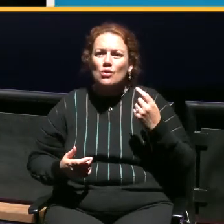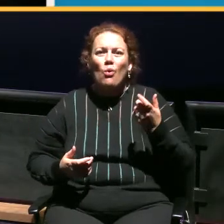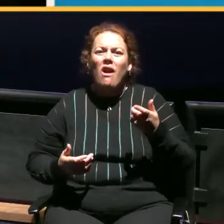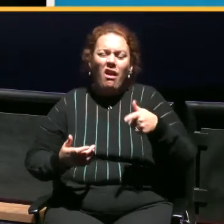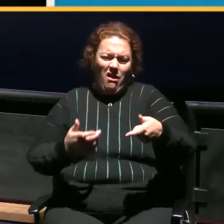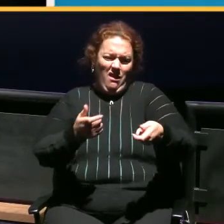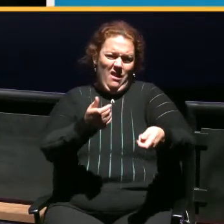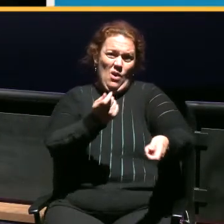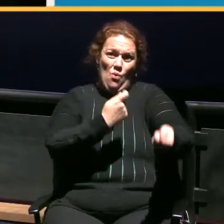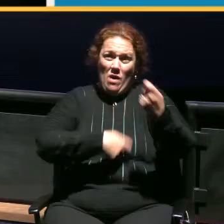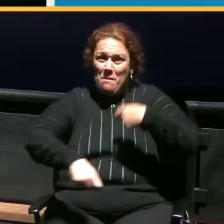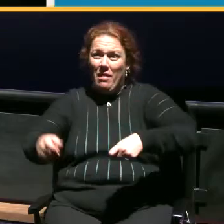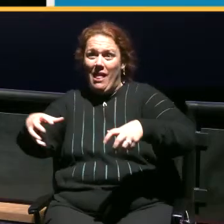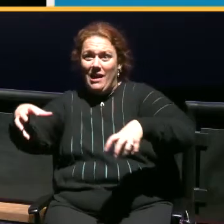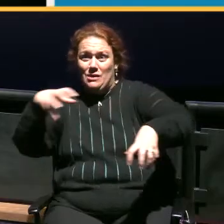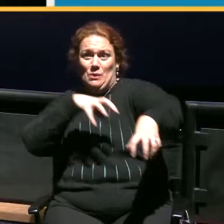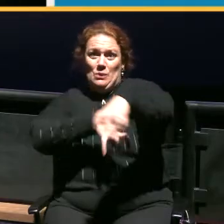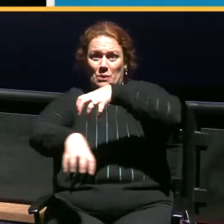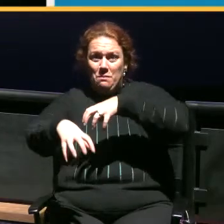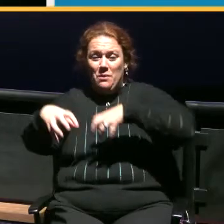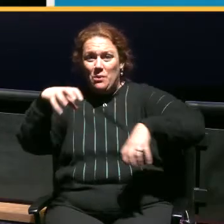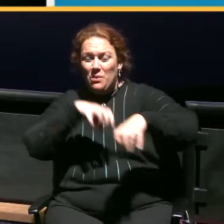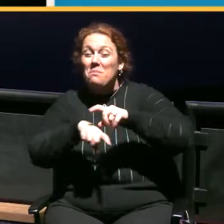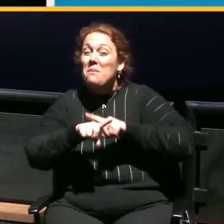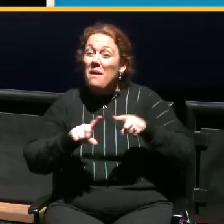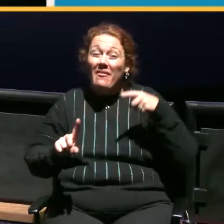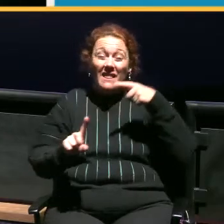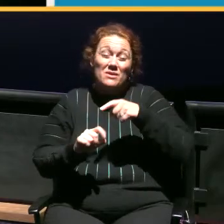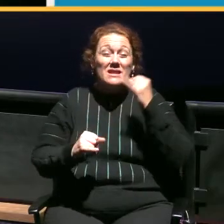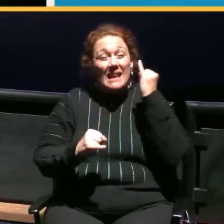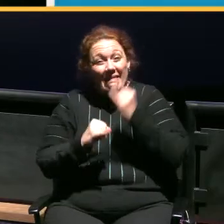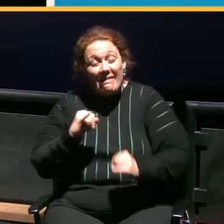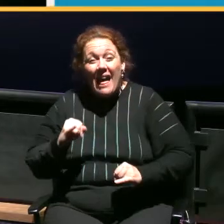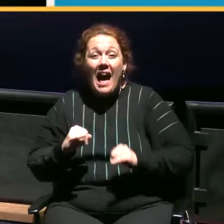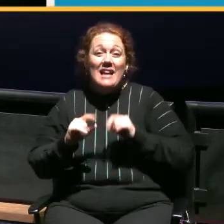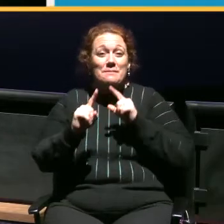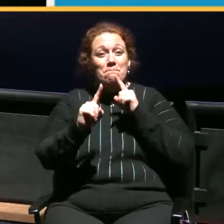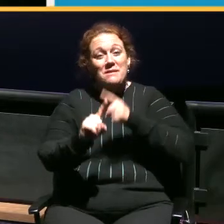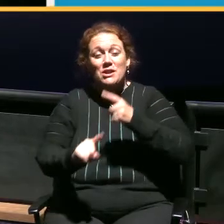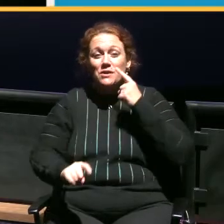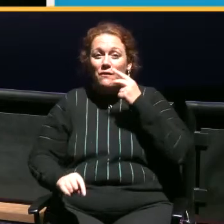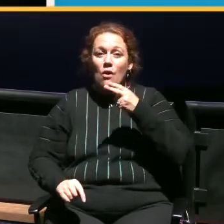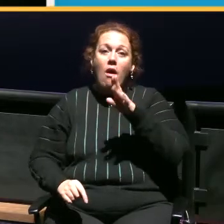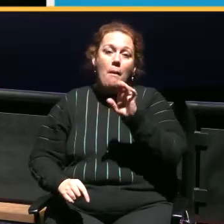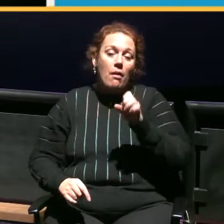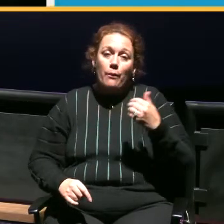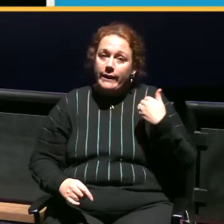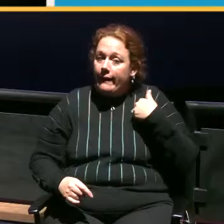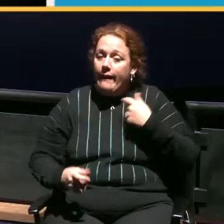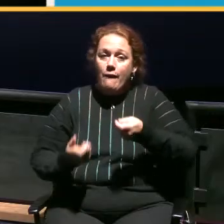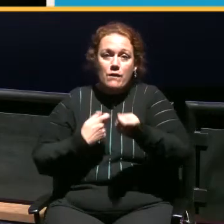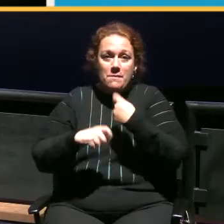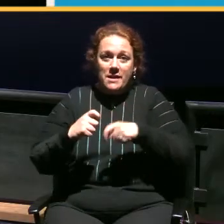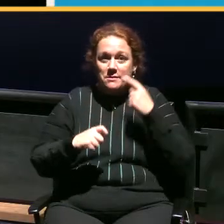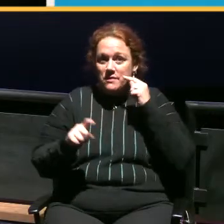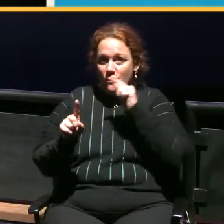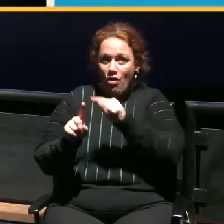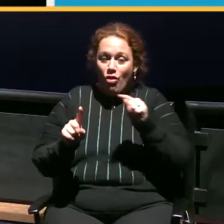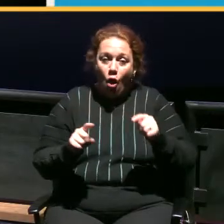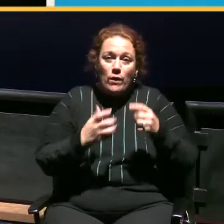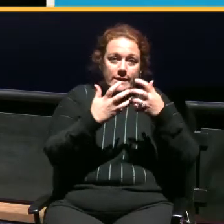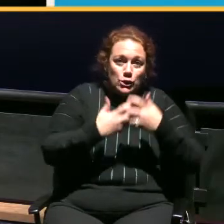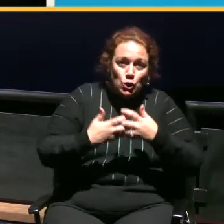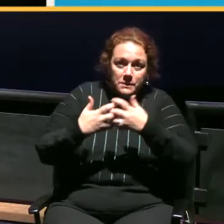one in. But this was the last mission of Hubble, and we didn't have replacements for those two instruments. So we came up with ways